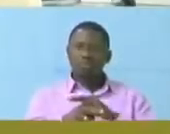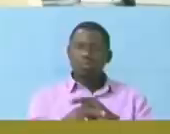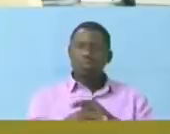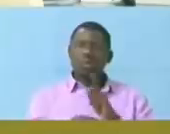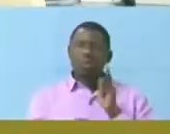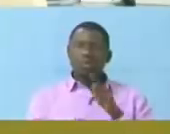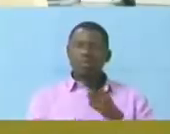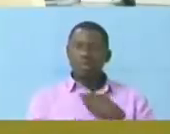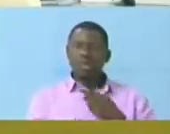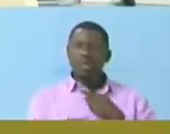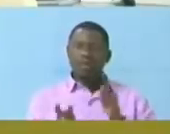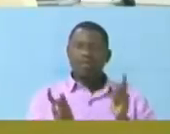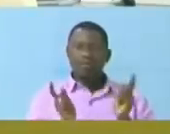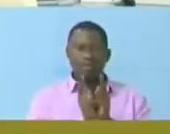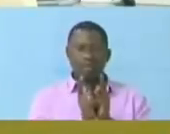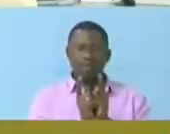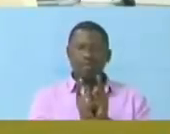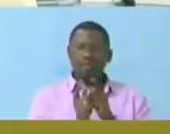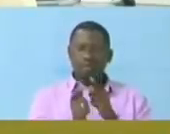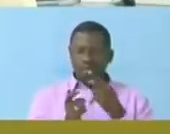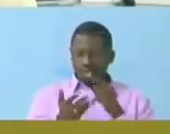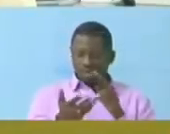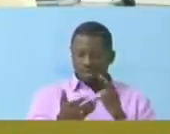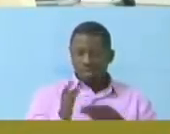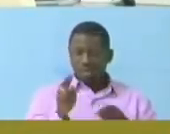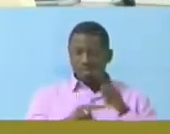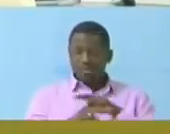But I had contact with this report in